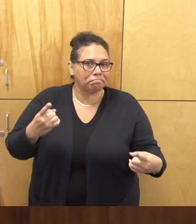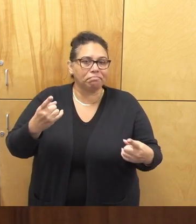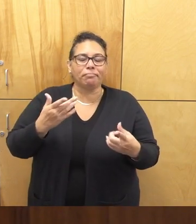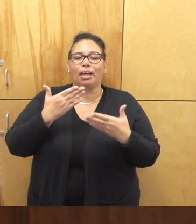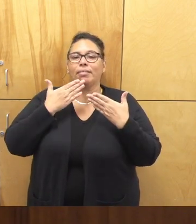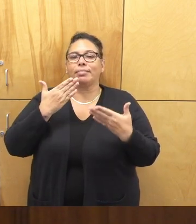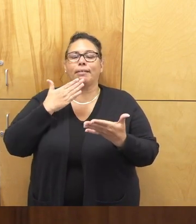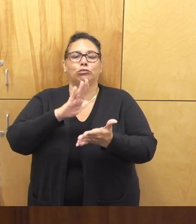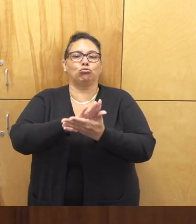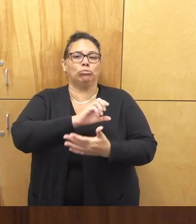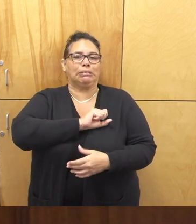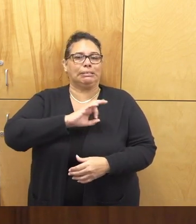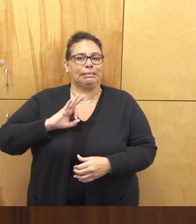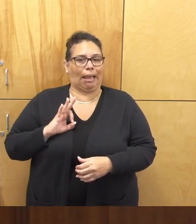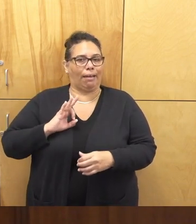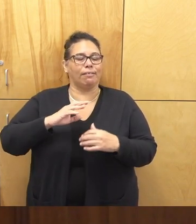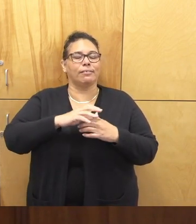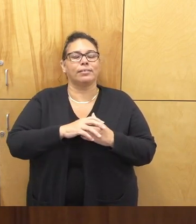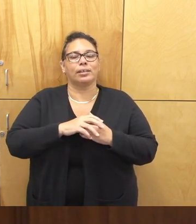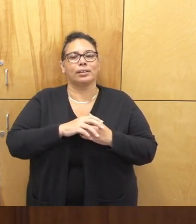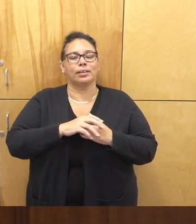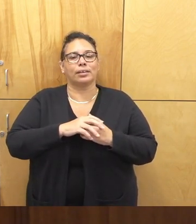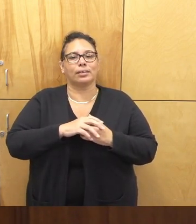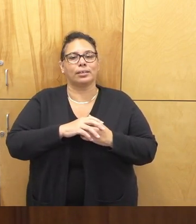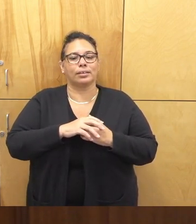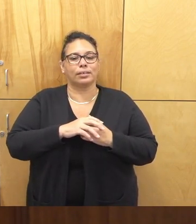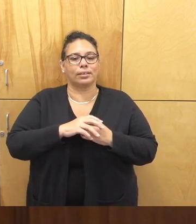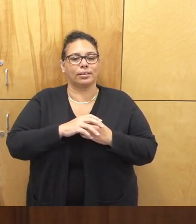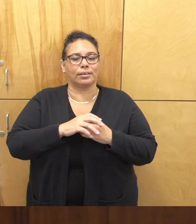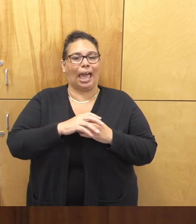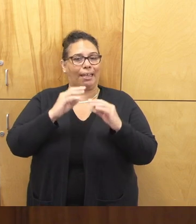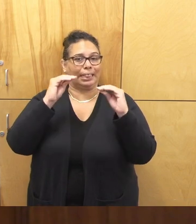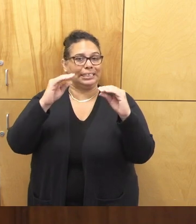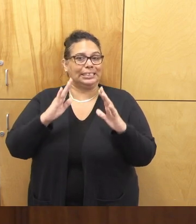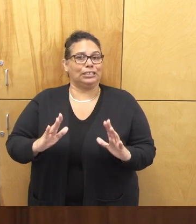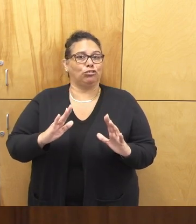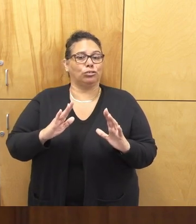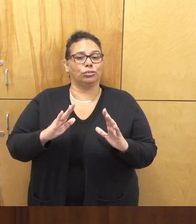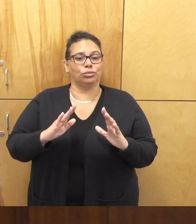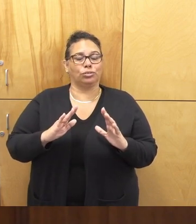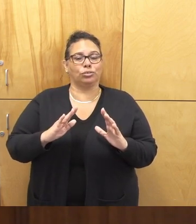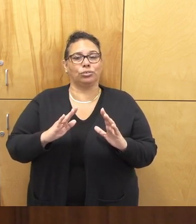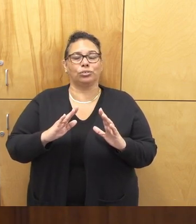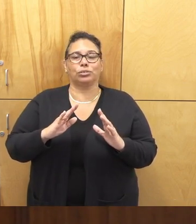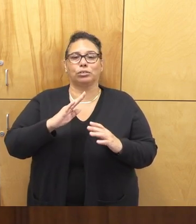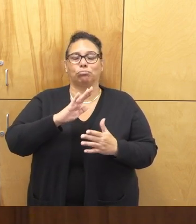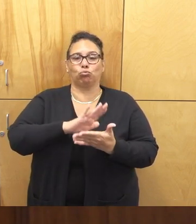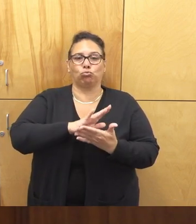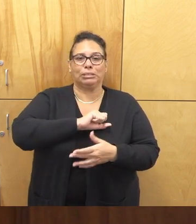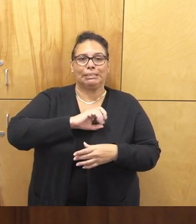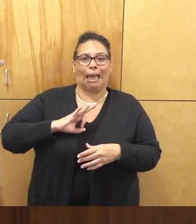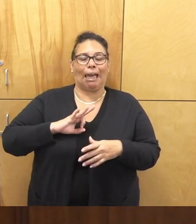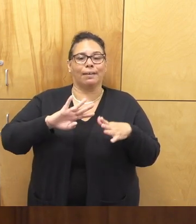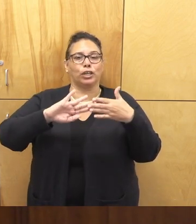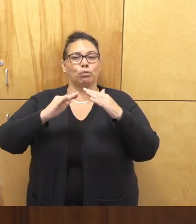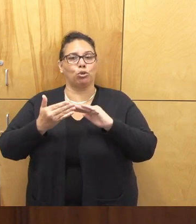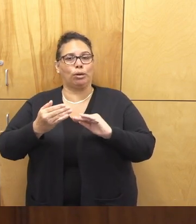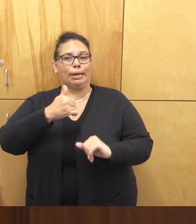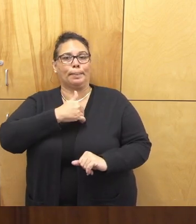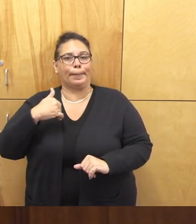school staff, and as importantly, the teachers, school staff, community